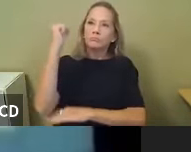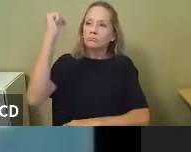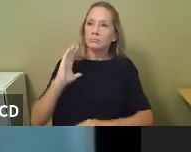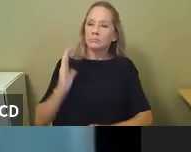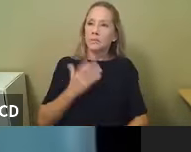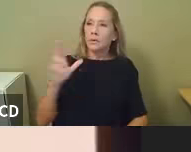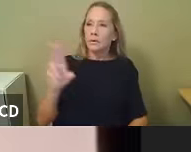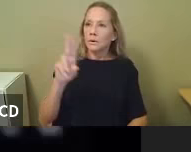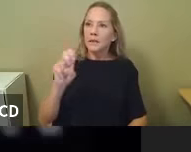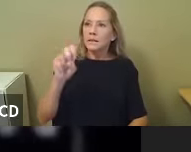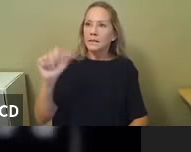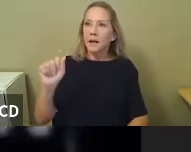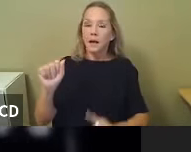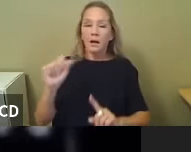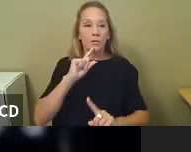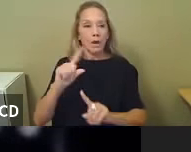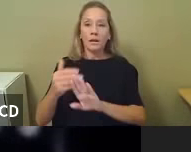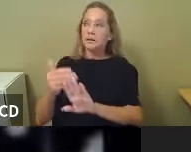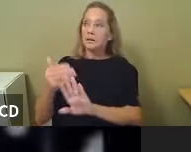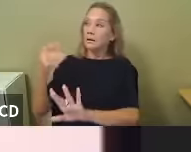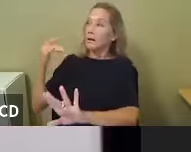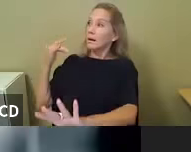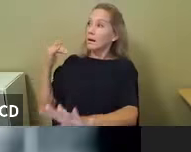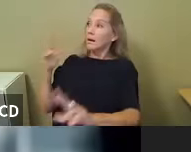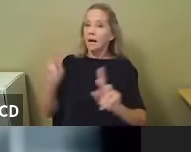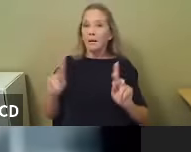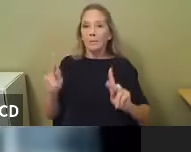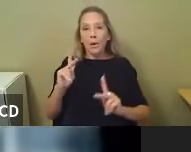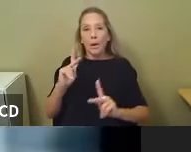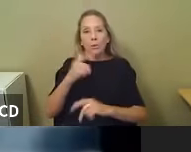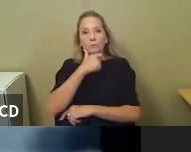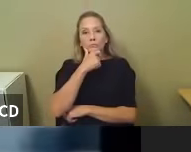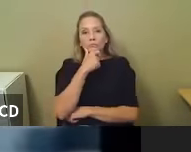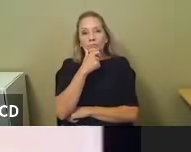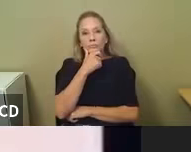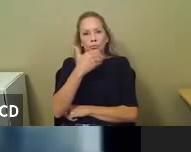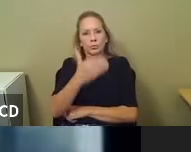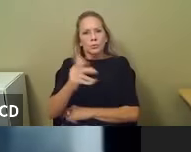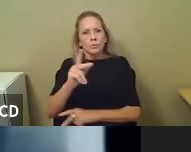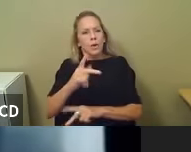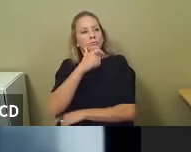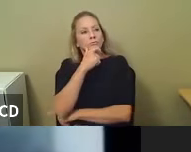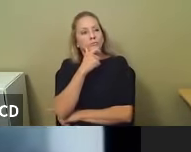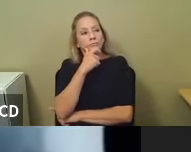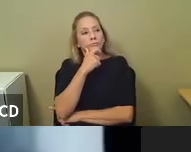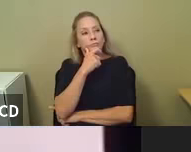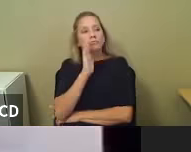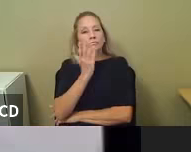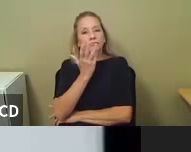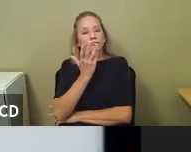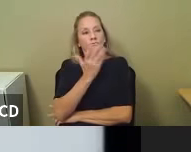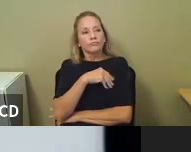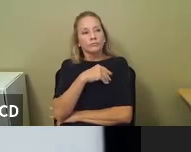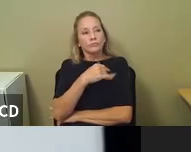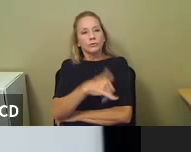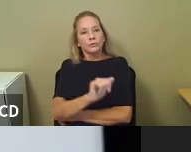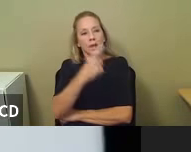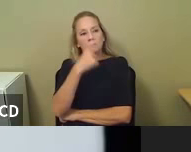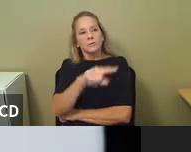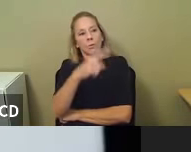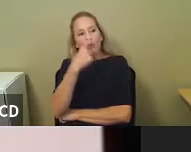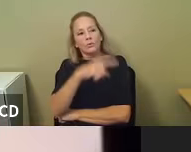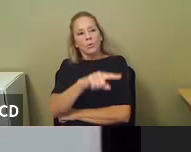long, good people have sat on the sidelines, forgetting the thing that makes America